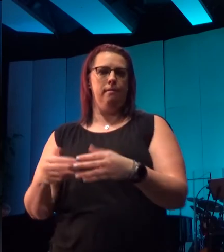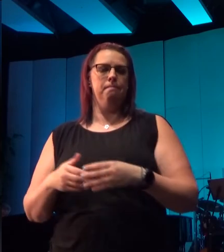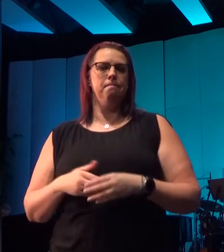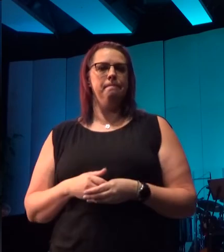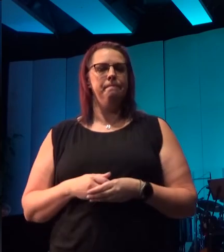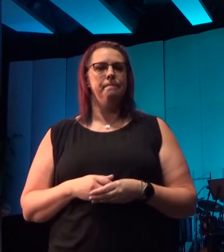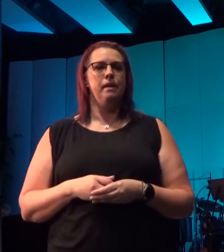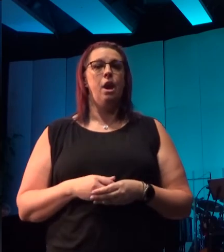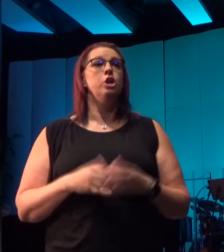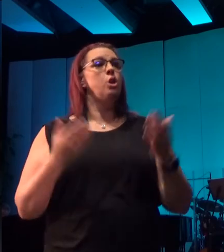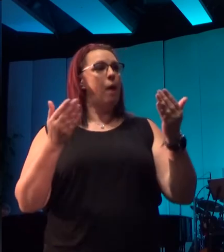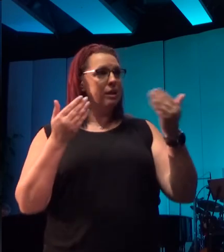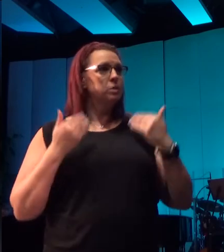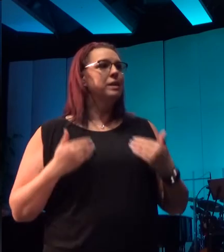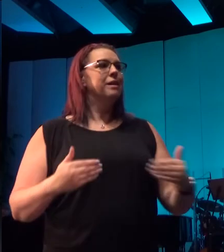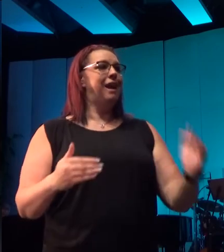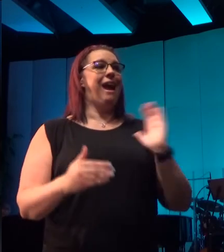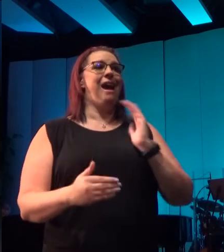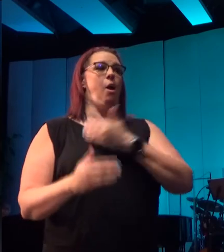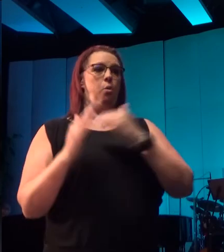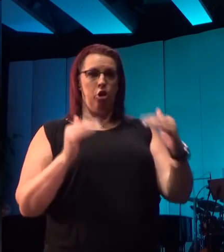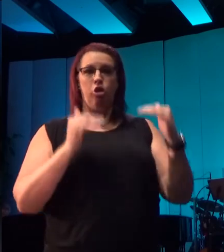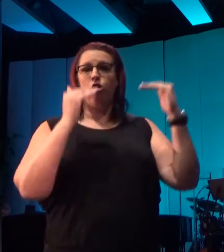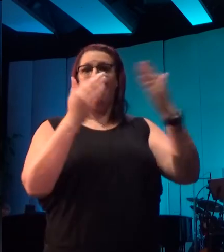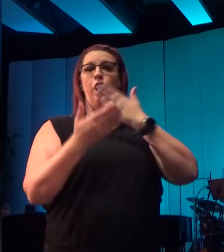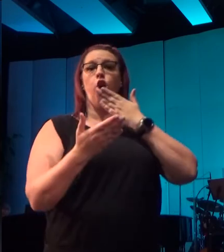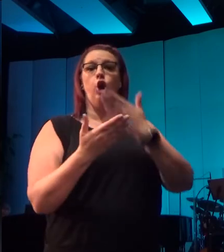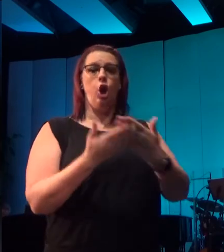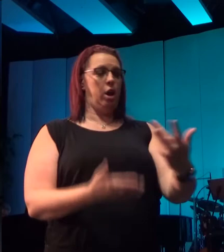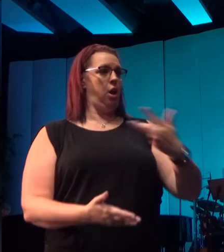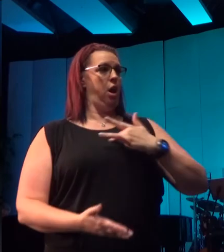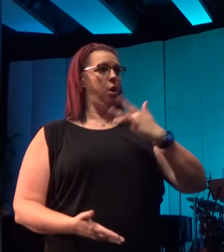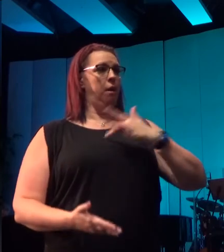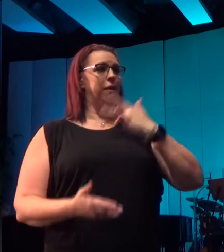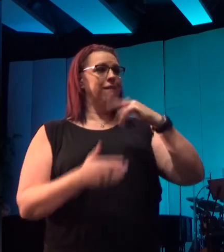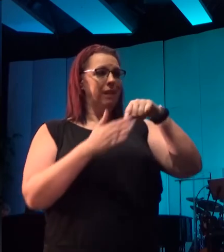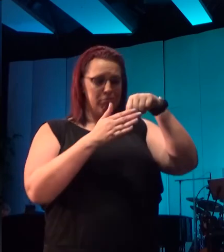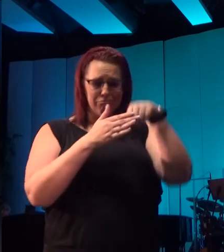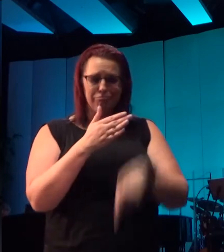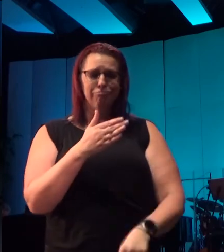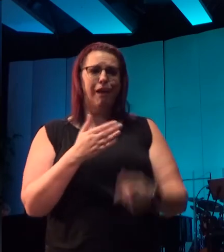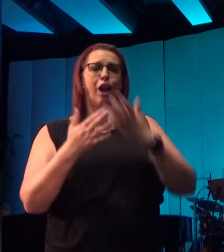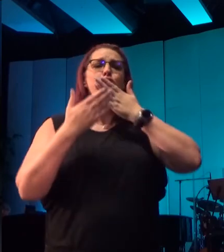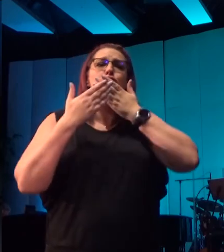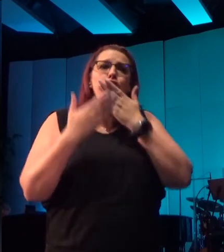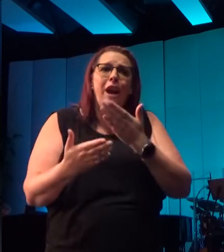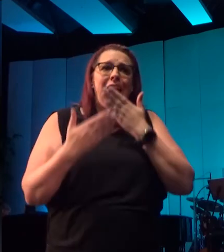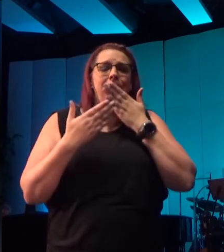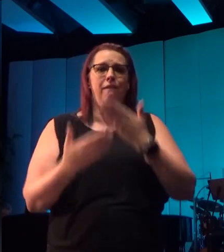As we move into our greater good, may we feel profoundly grateful